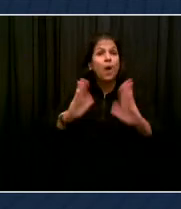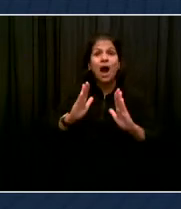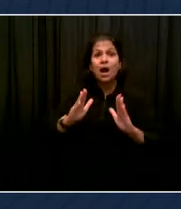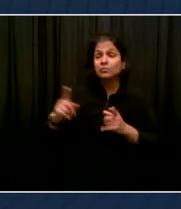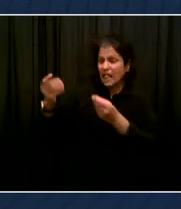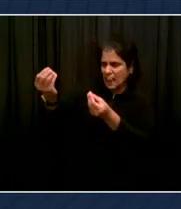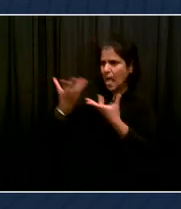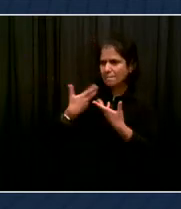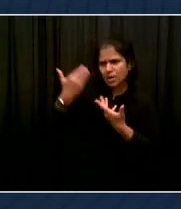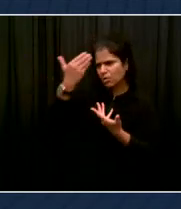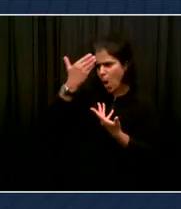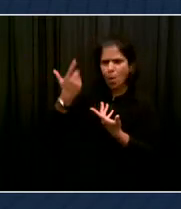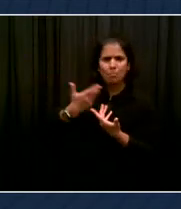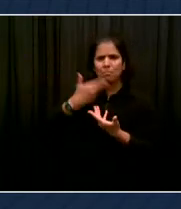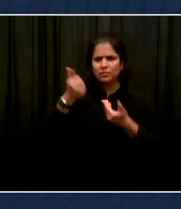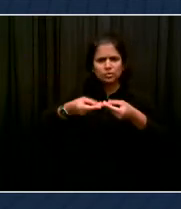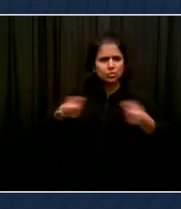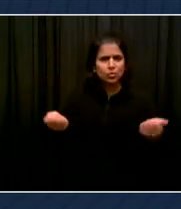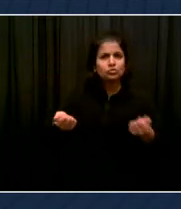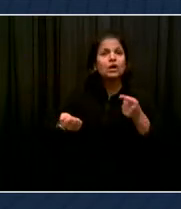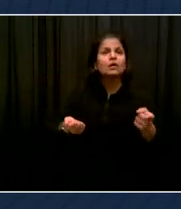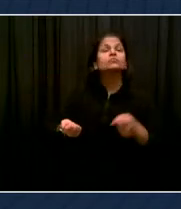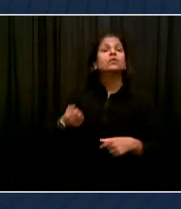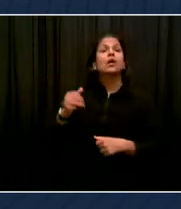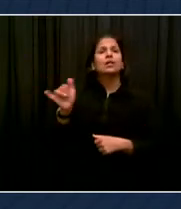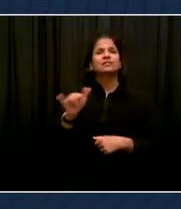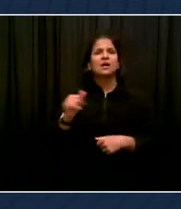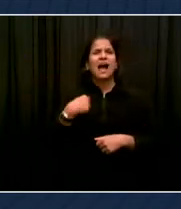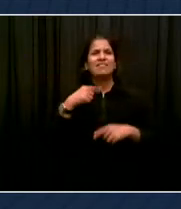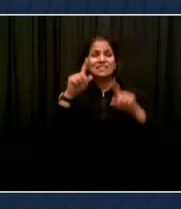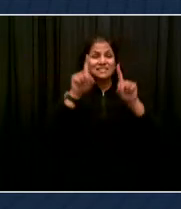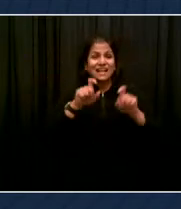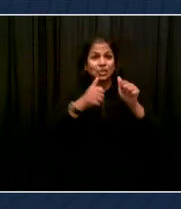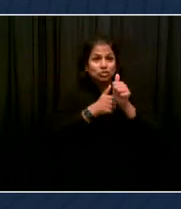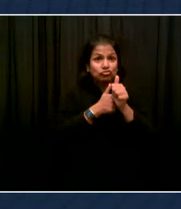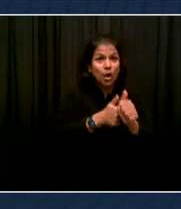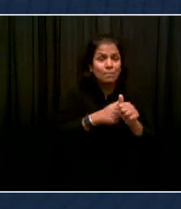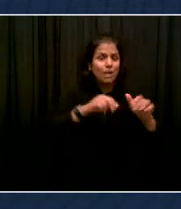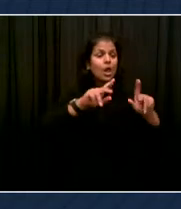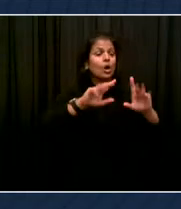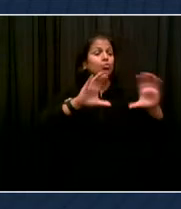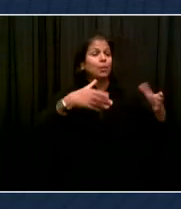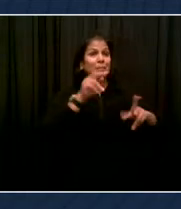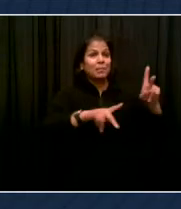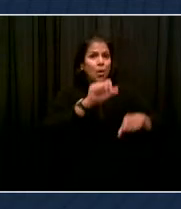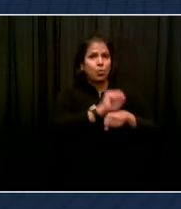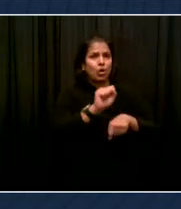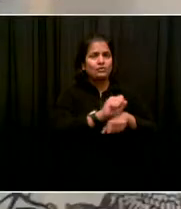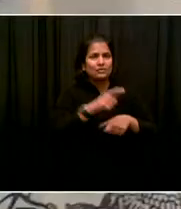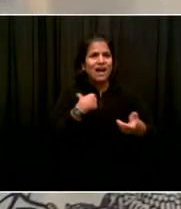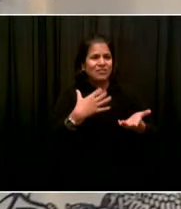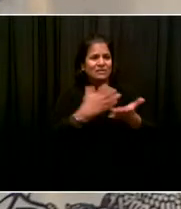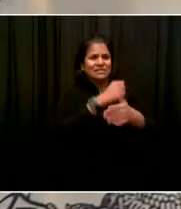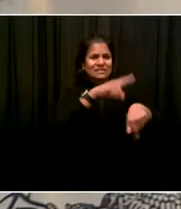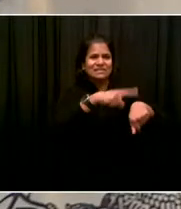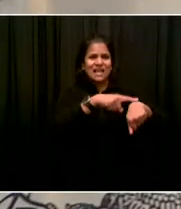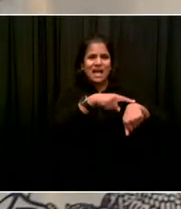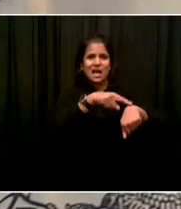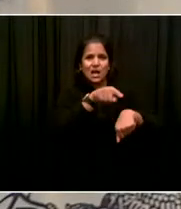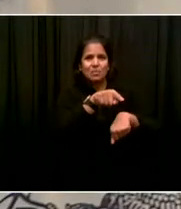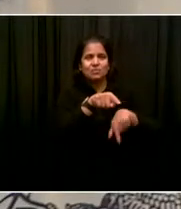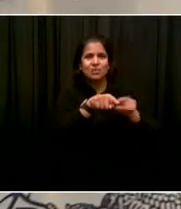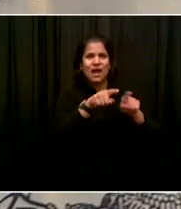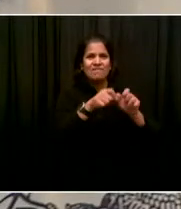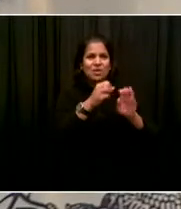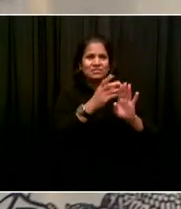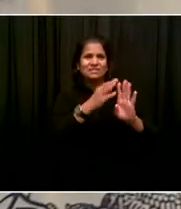wait times on our test and trace core sites, so you can see among our sites what makes the most sense in terms of wait so you can make your decision. Thank you. And Dr. Chalks, anything you want to